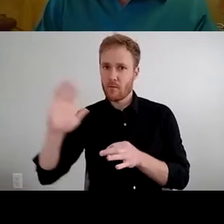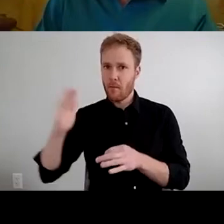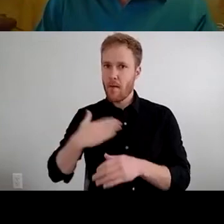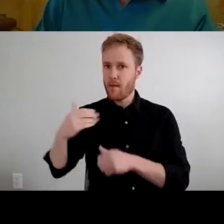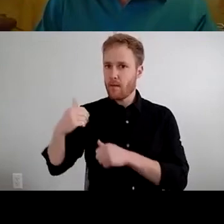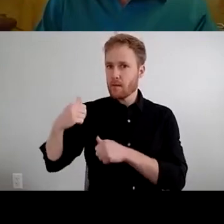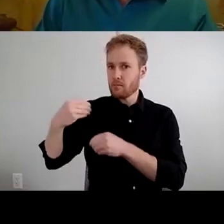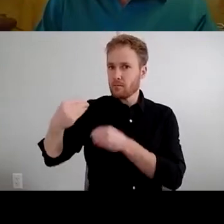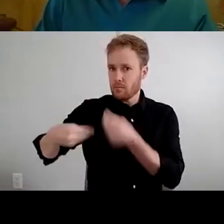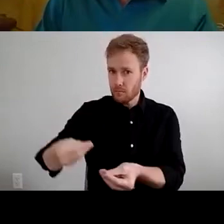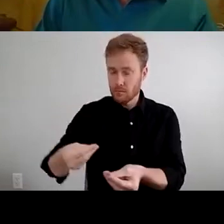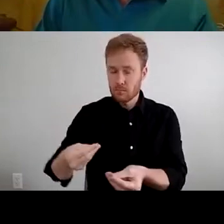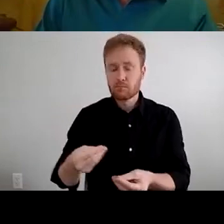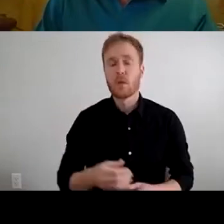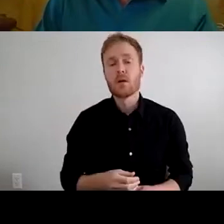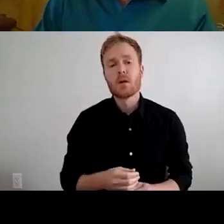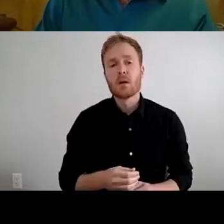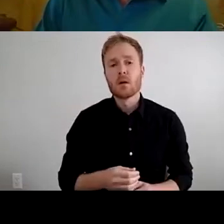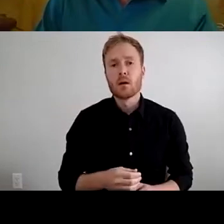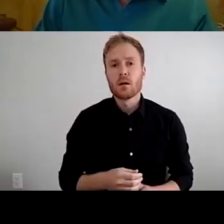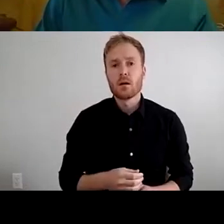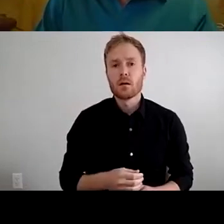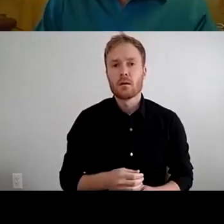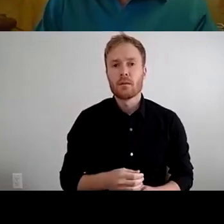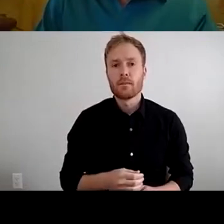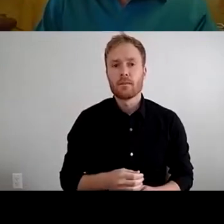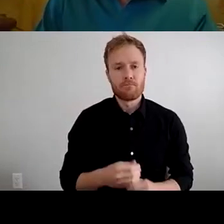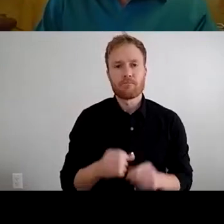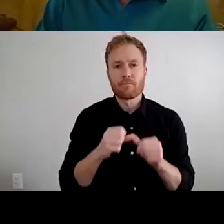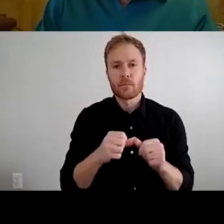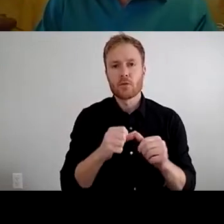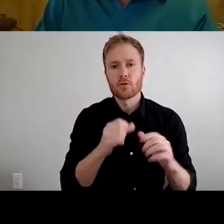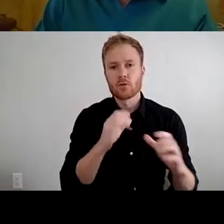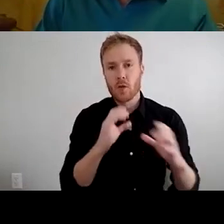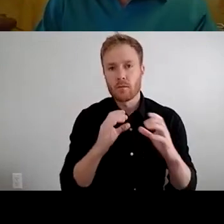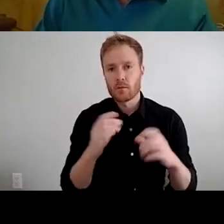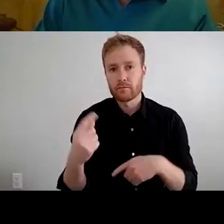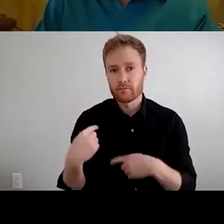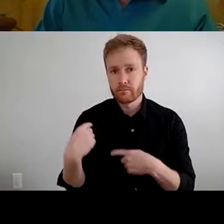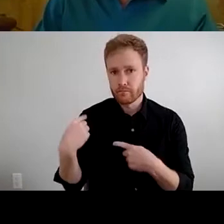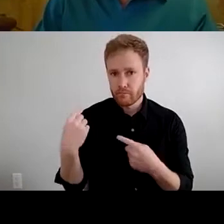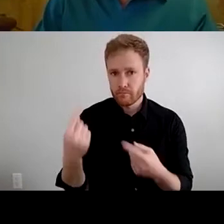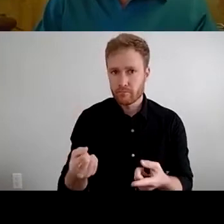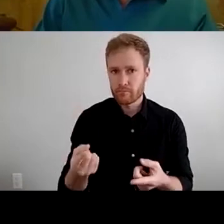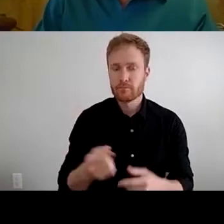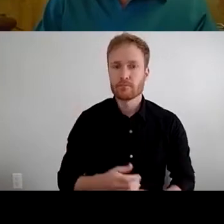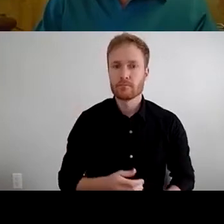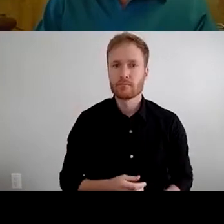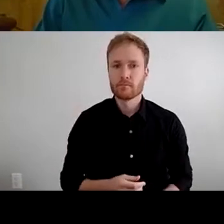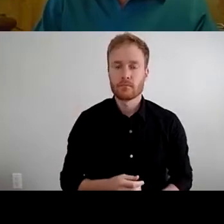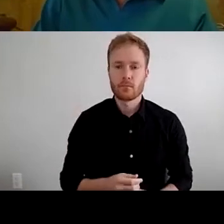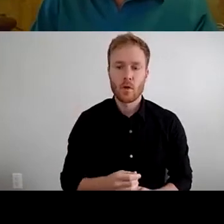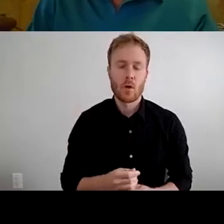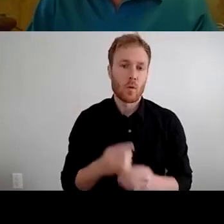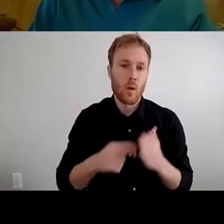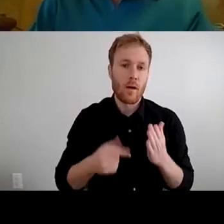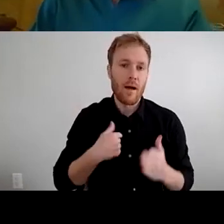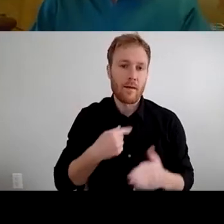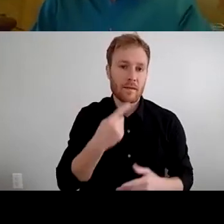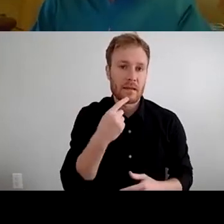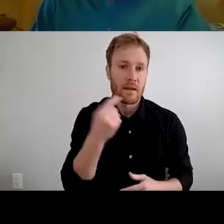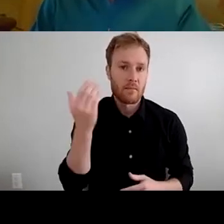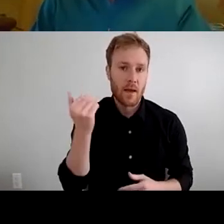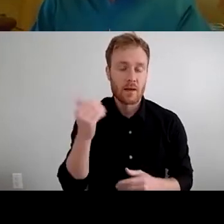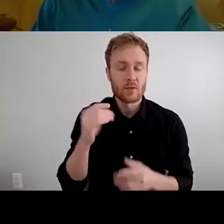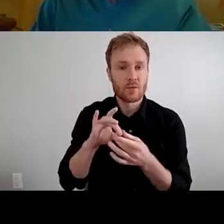to continue the conversation that I've had in the past, or what I've said in the past regarding police